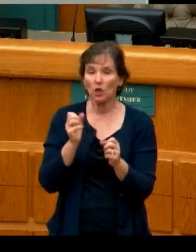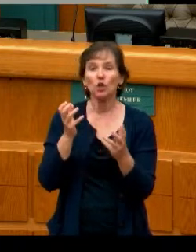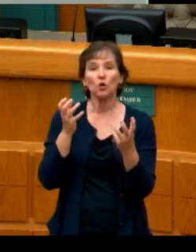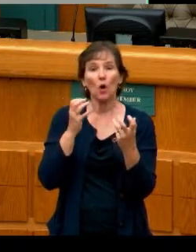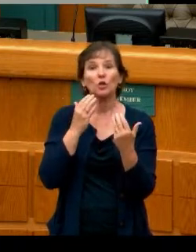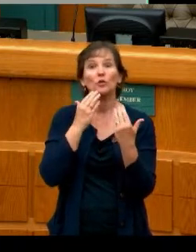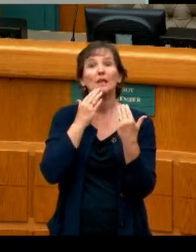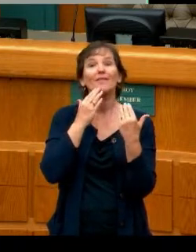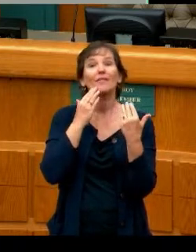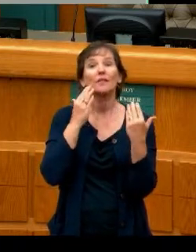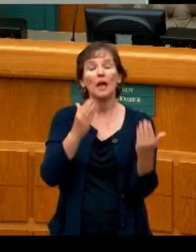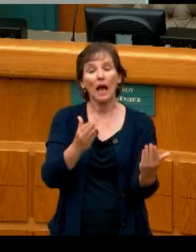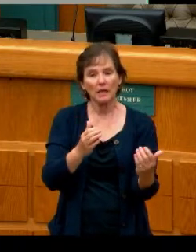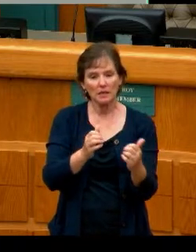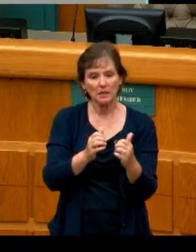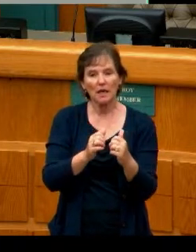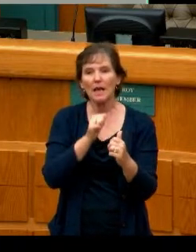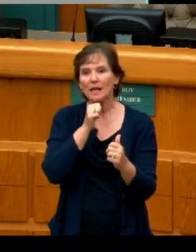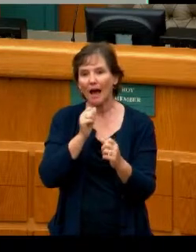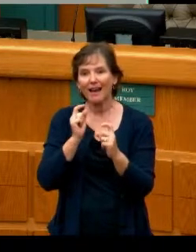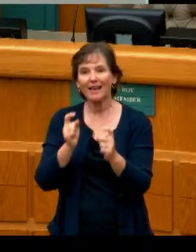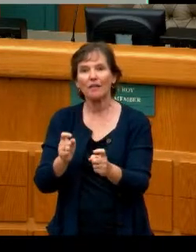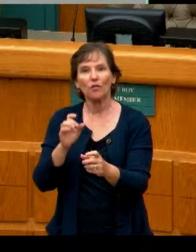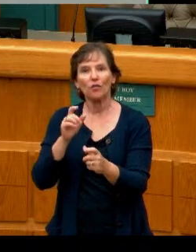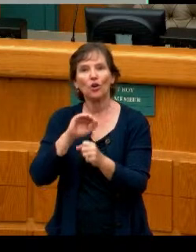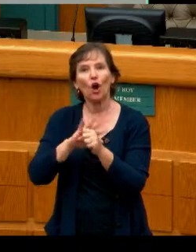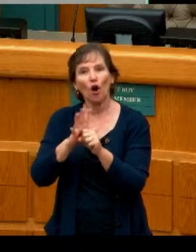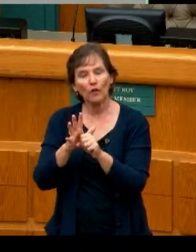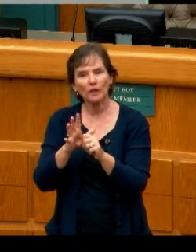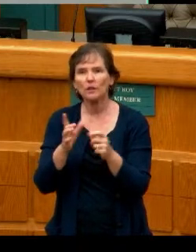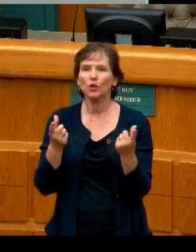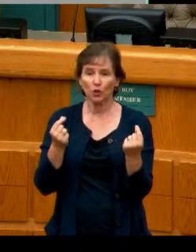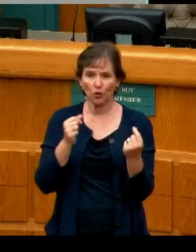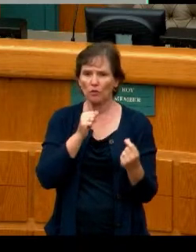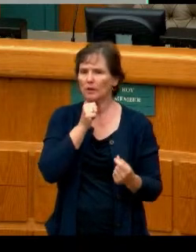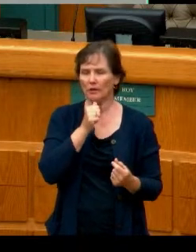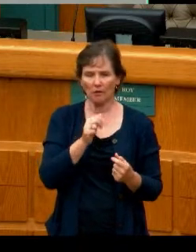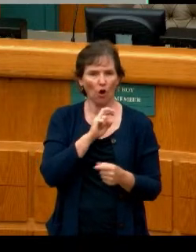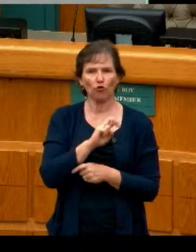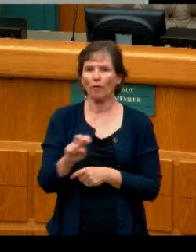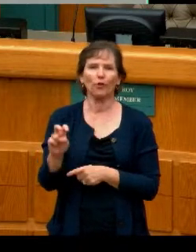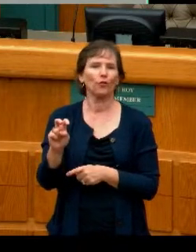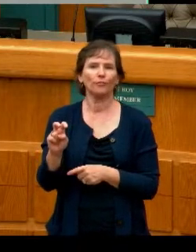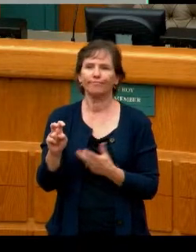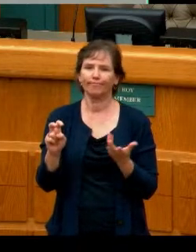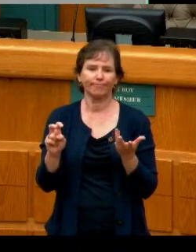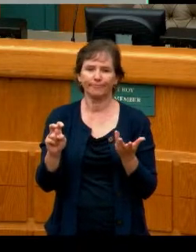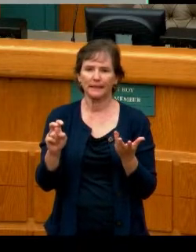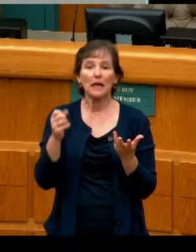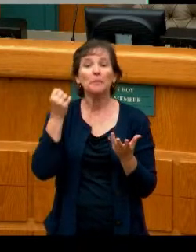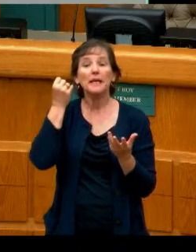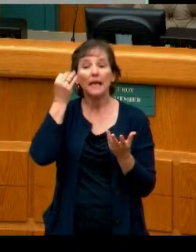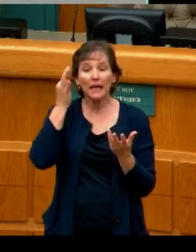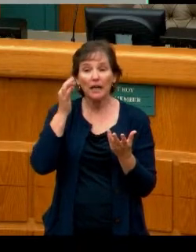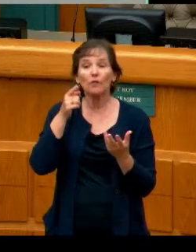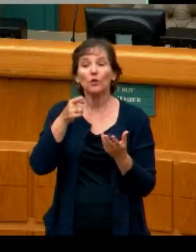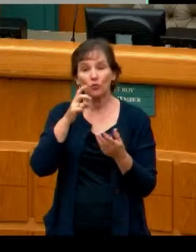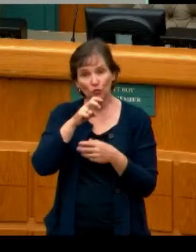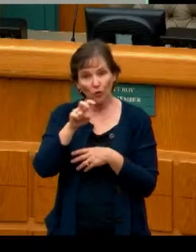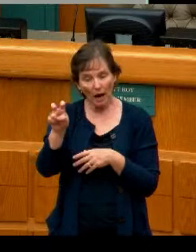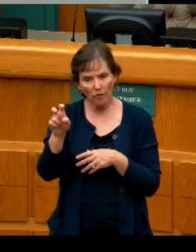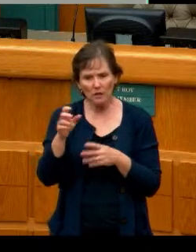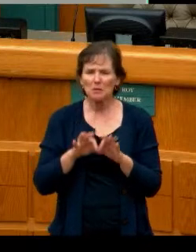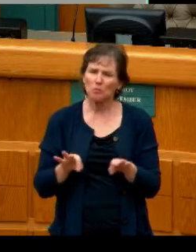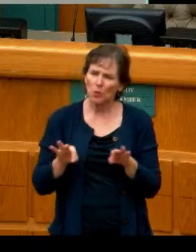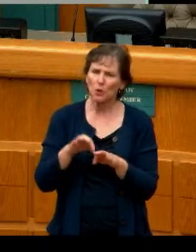over Thanksgiving. If you want to be safe, if you want to give thanks without giving COVID, we recommend that you